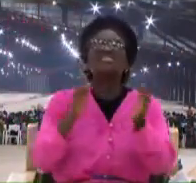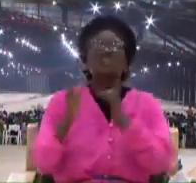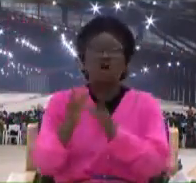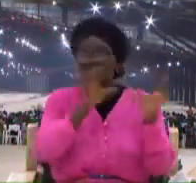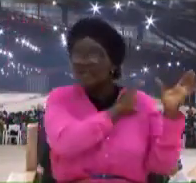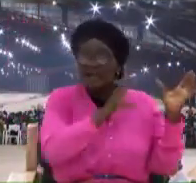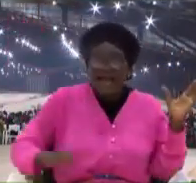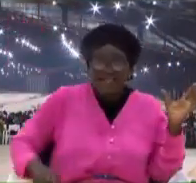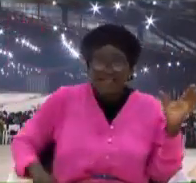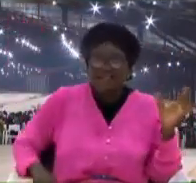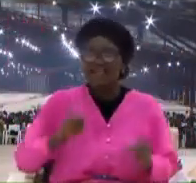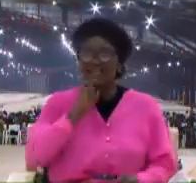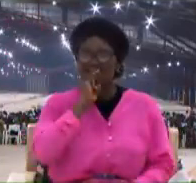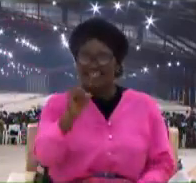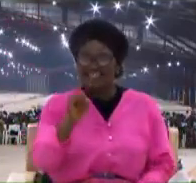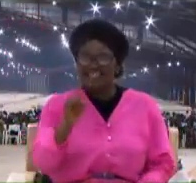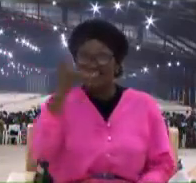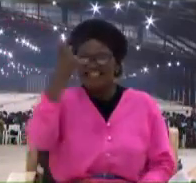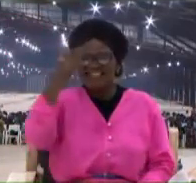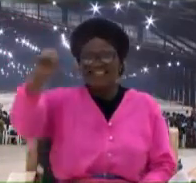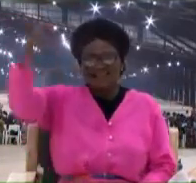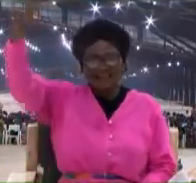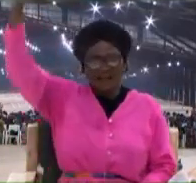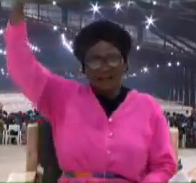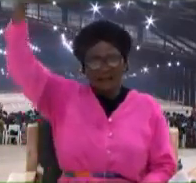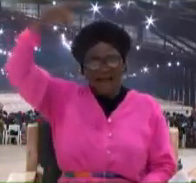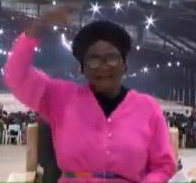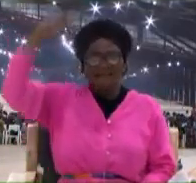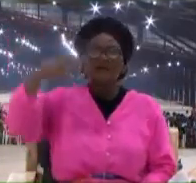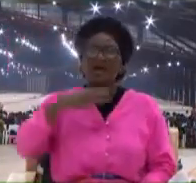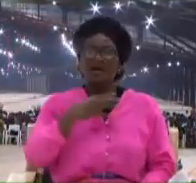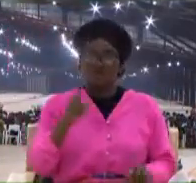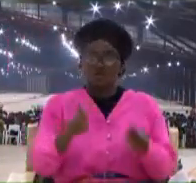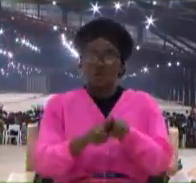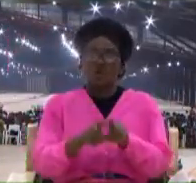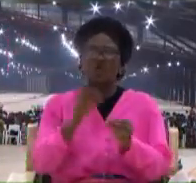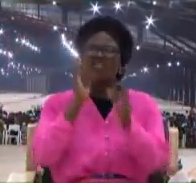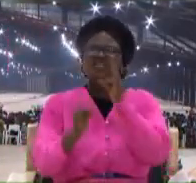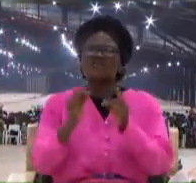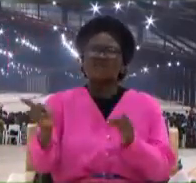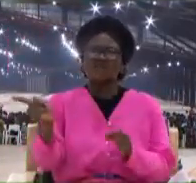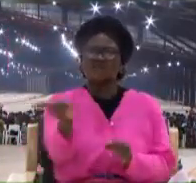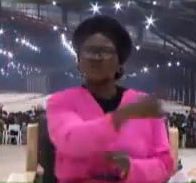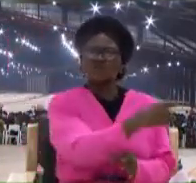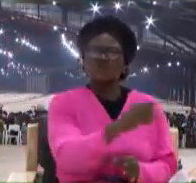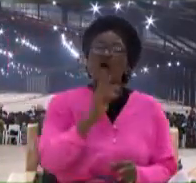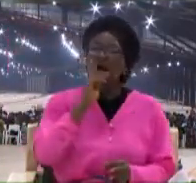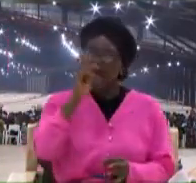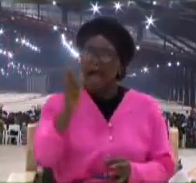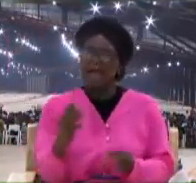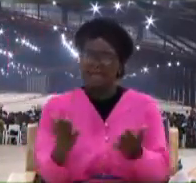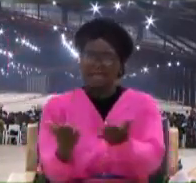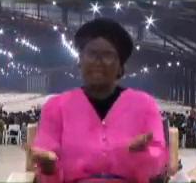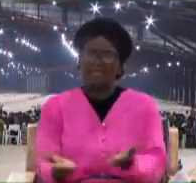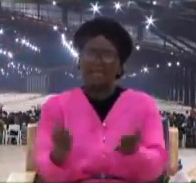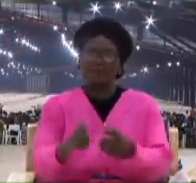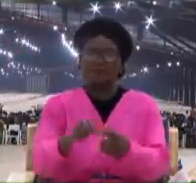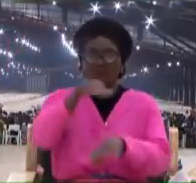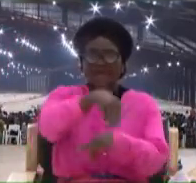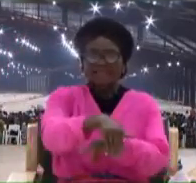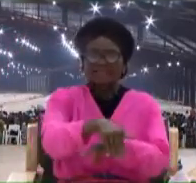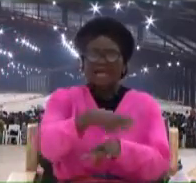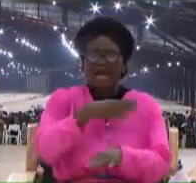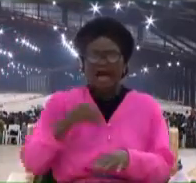light. So if you are here tonight and you have never really given your life to Jesus